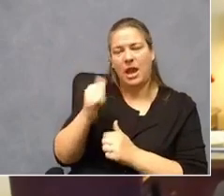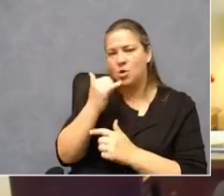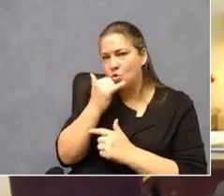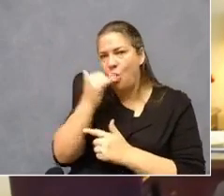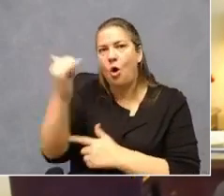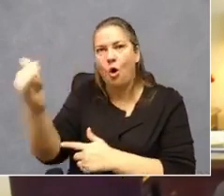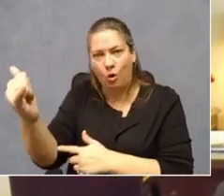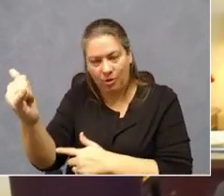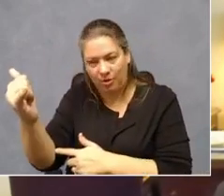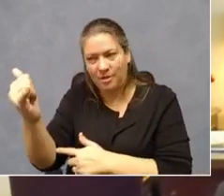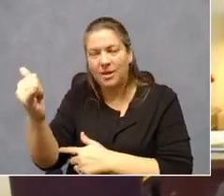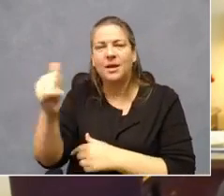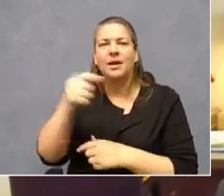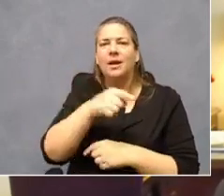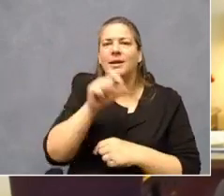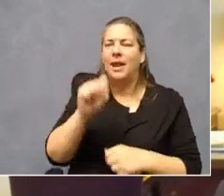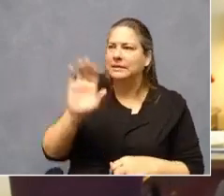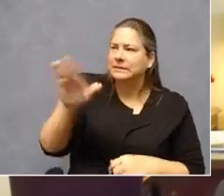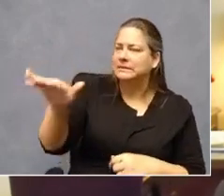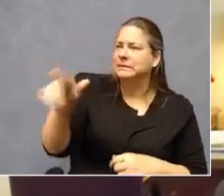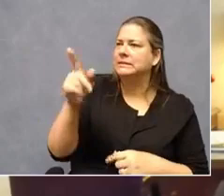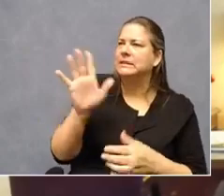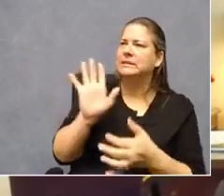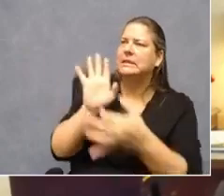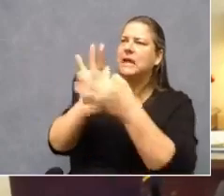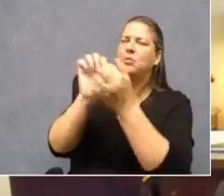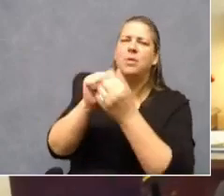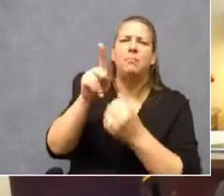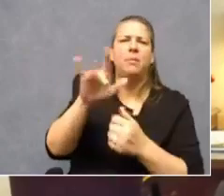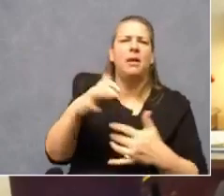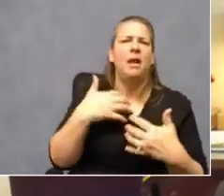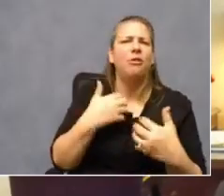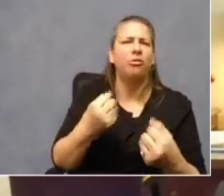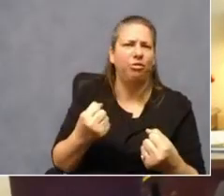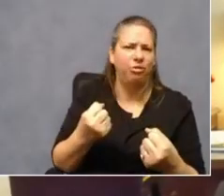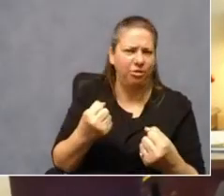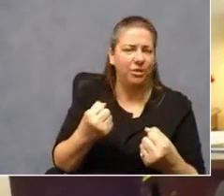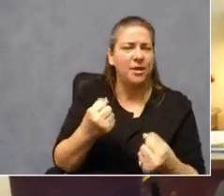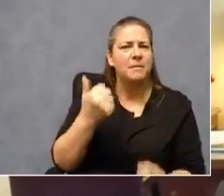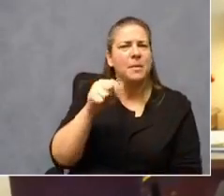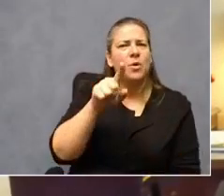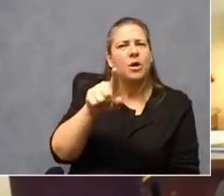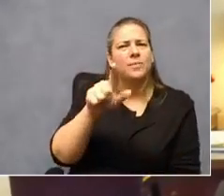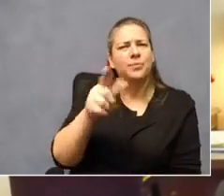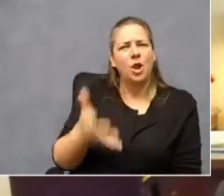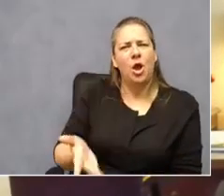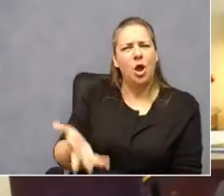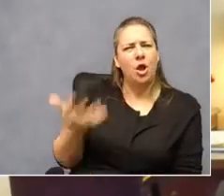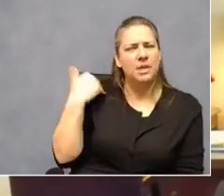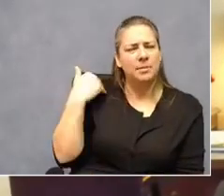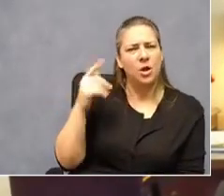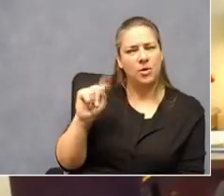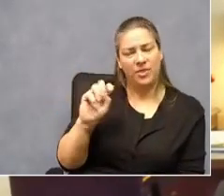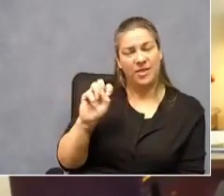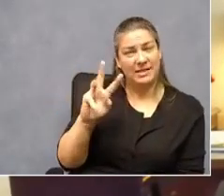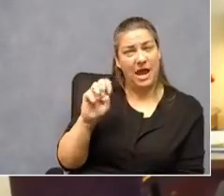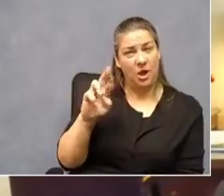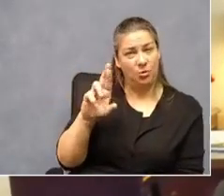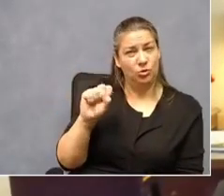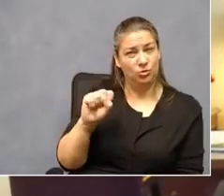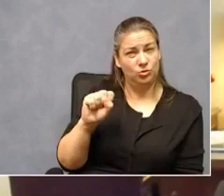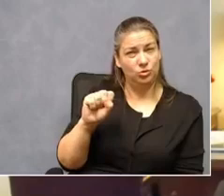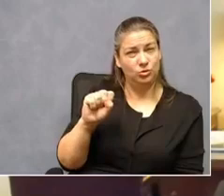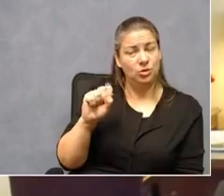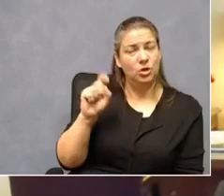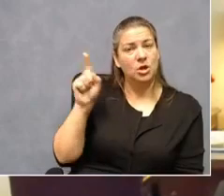them with the public health resources. Trayton Oak Towers, remember, a long time ago? They took